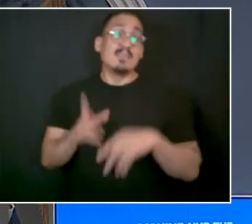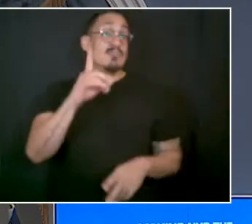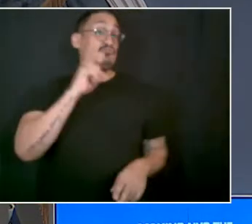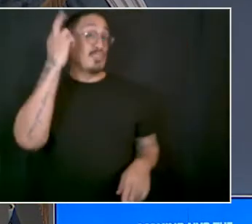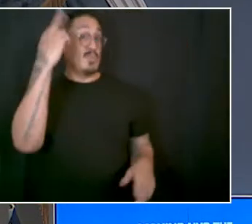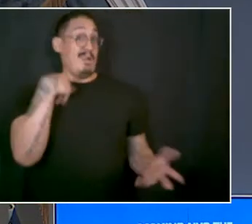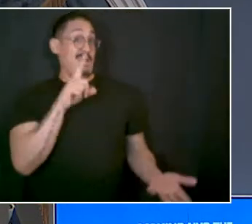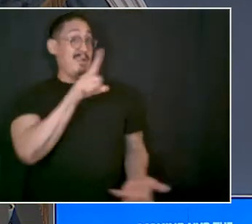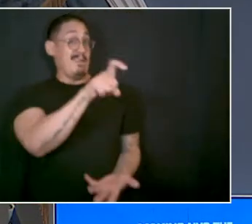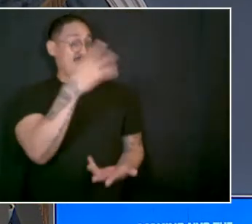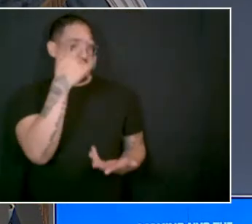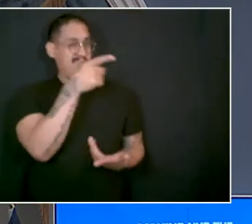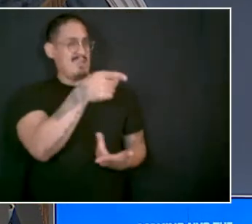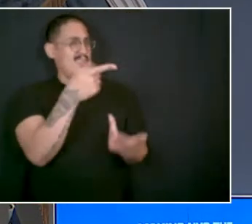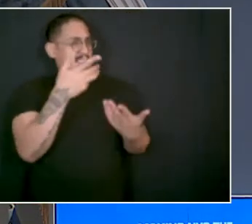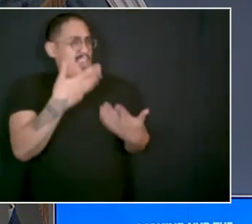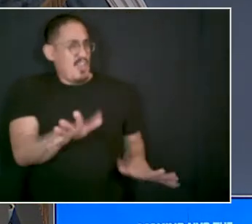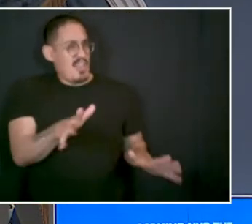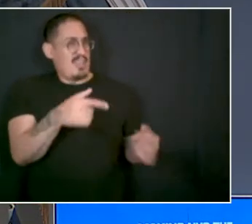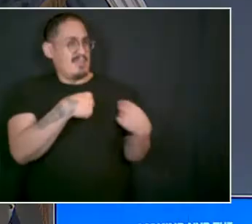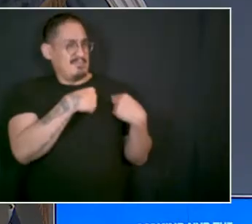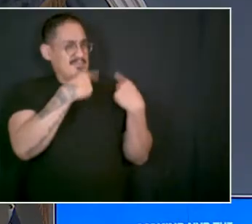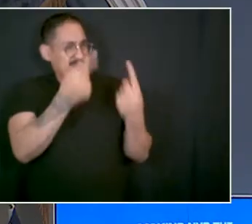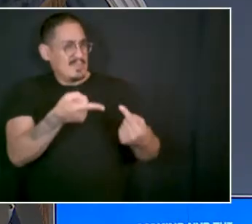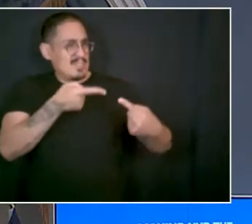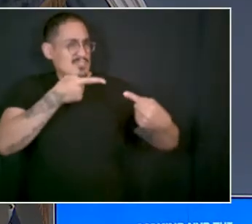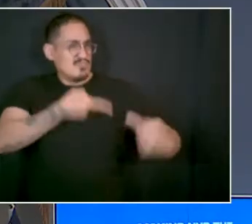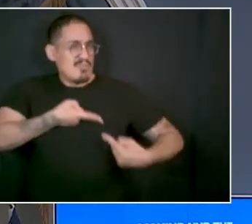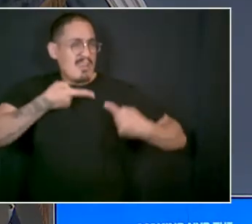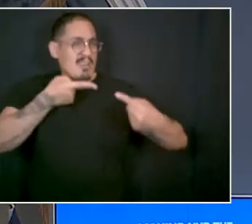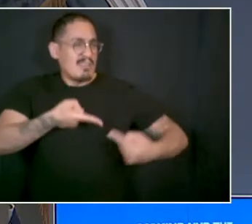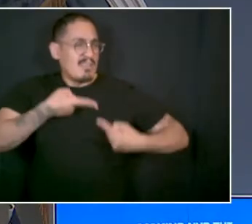struggle, fundraising, opinion polls.